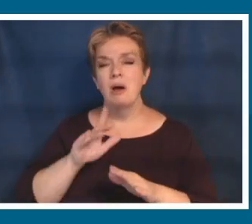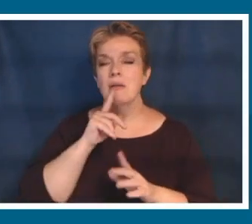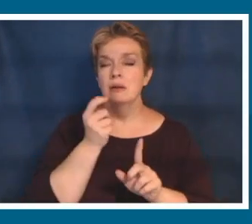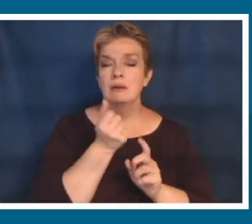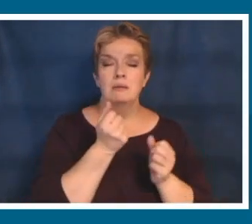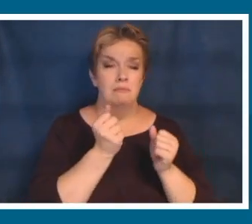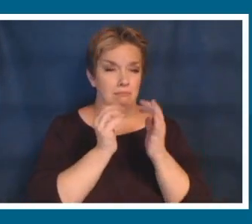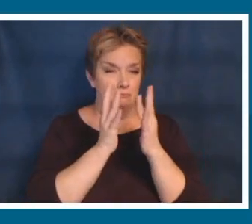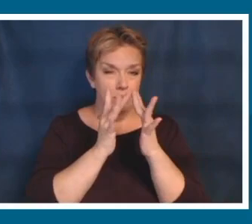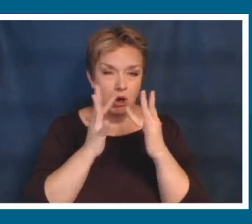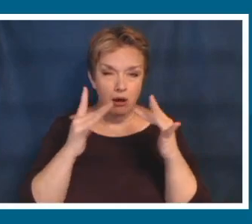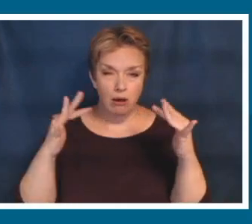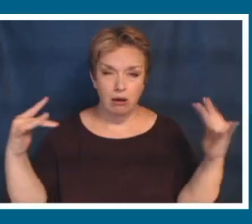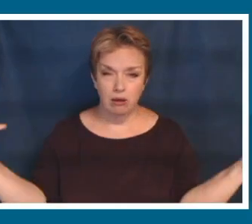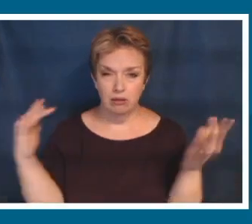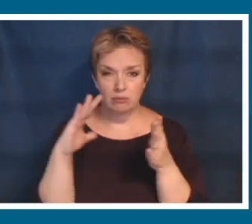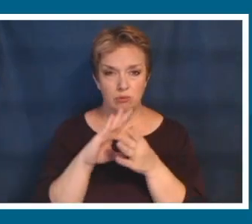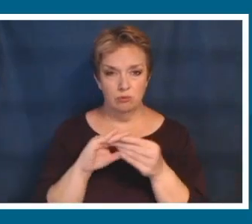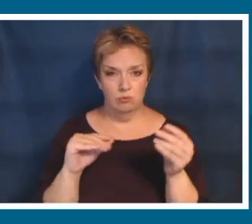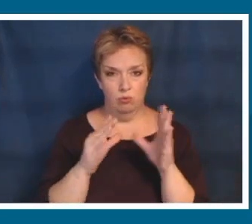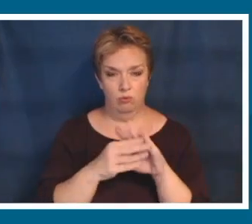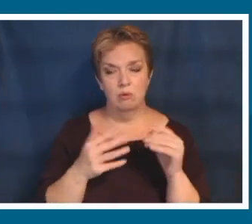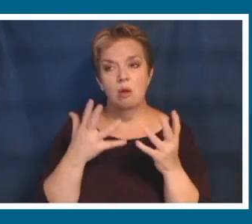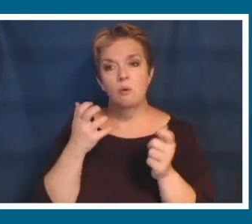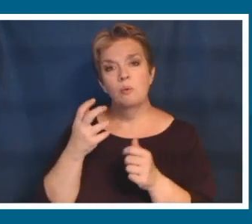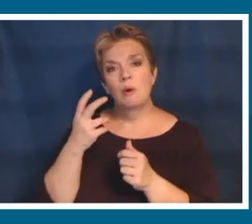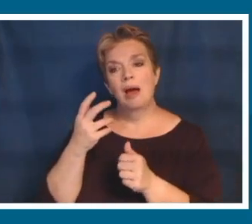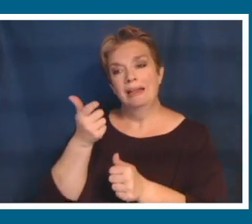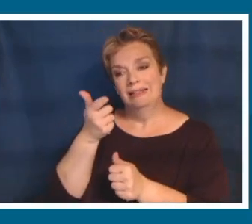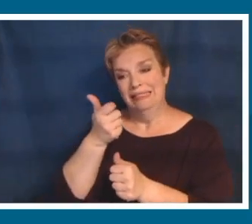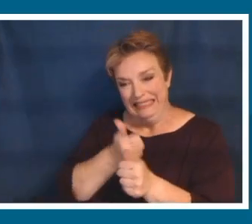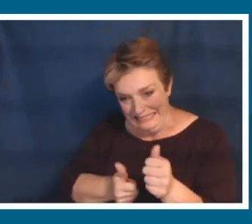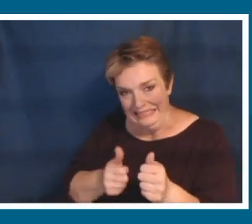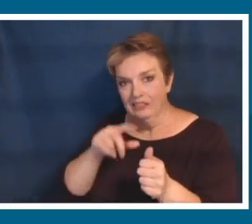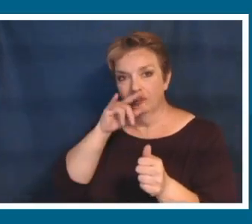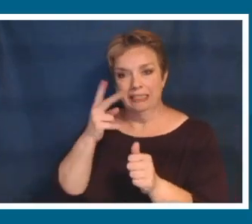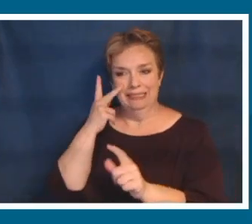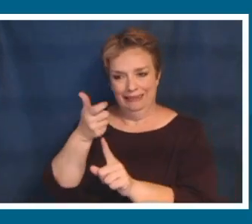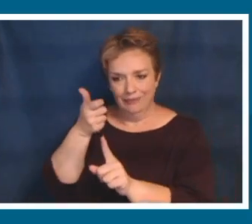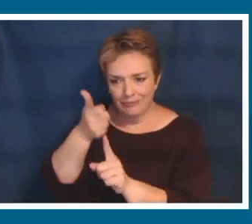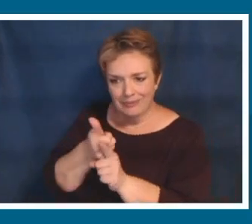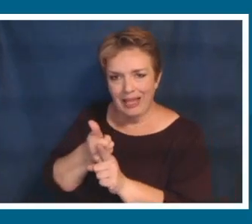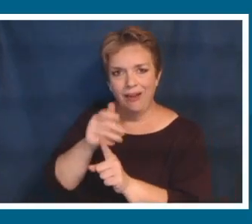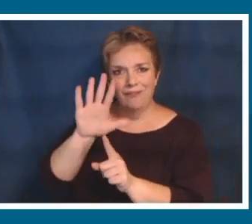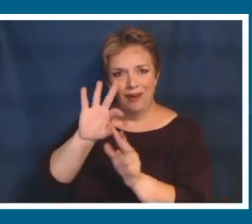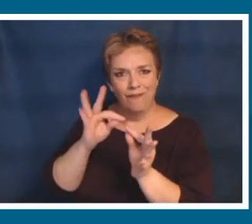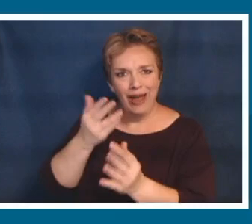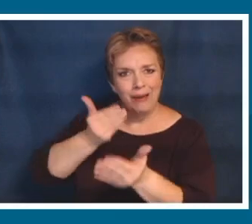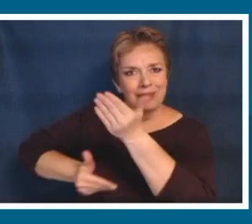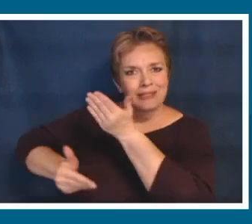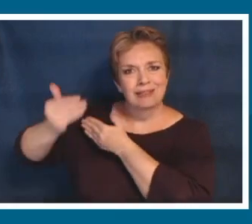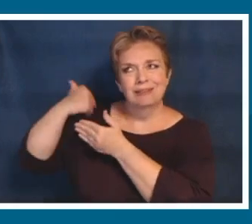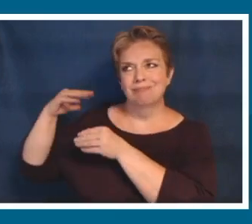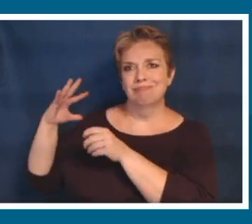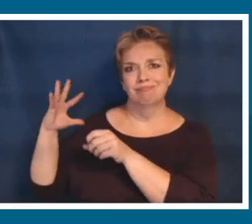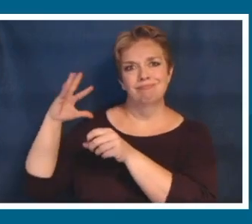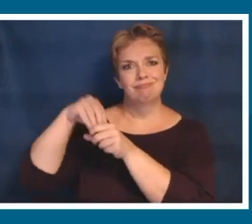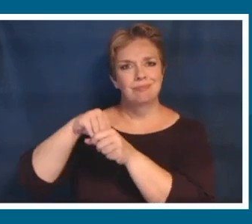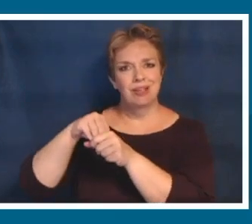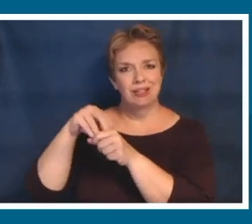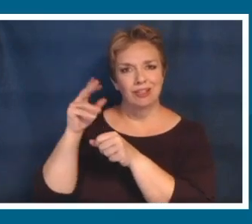to see themselves and their families represented. And history is